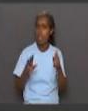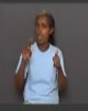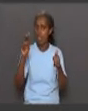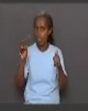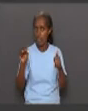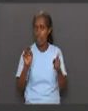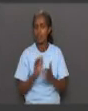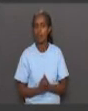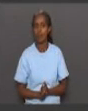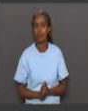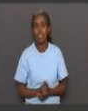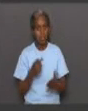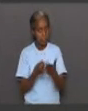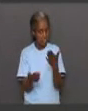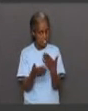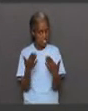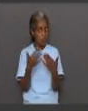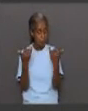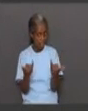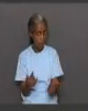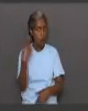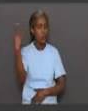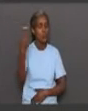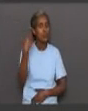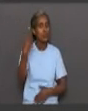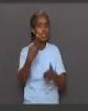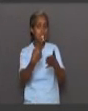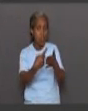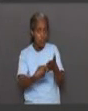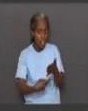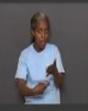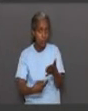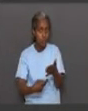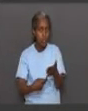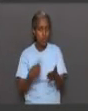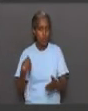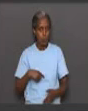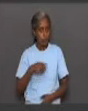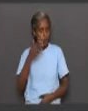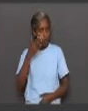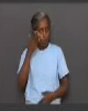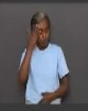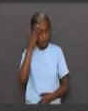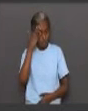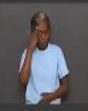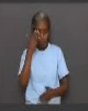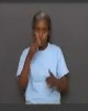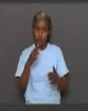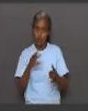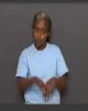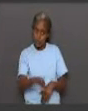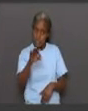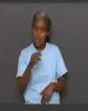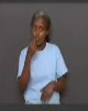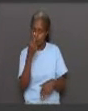line AN. It is simple now to use the values that we already know